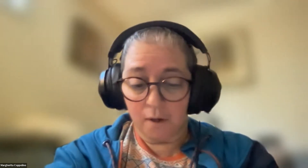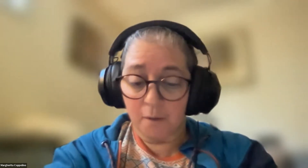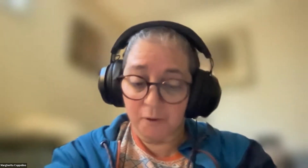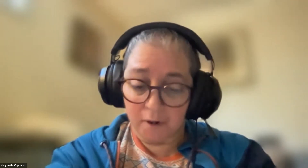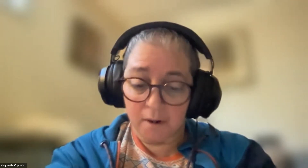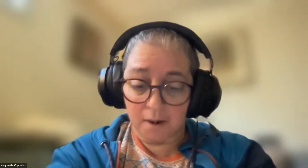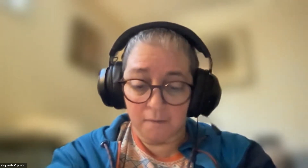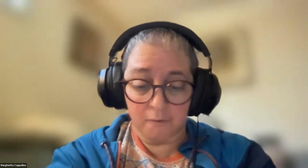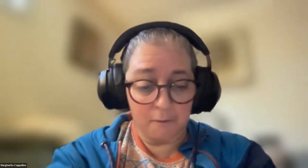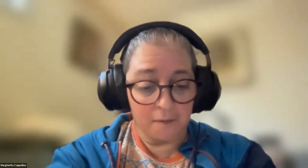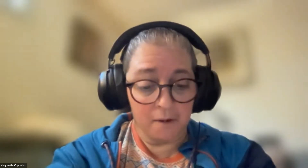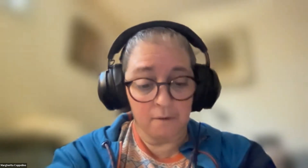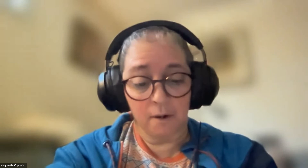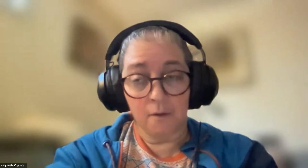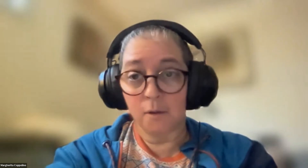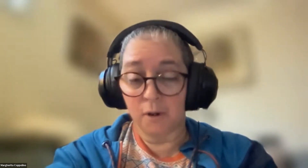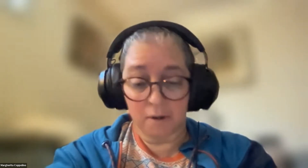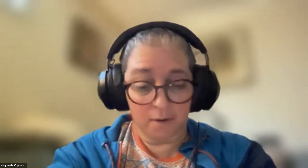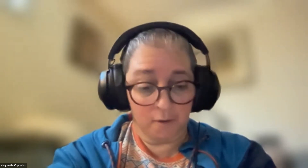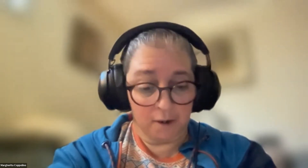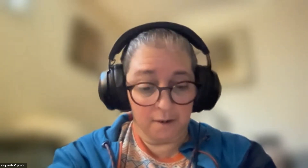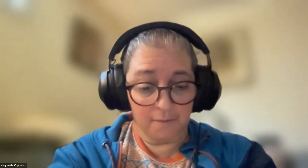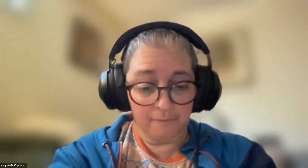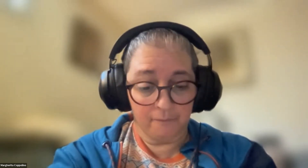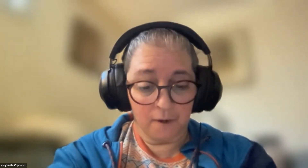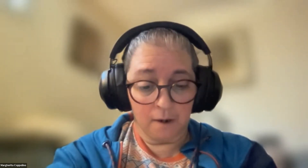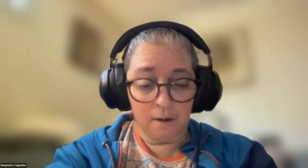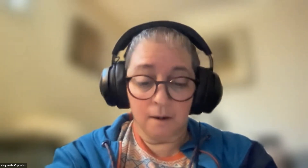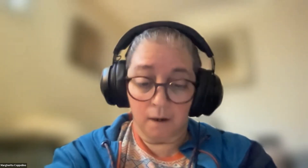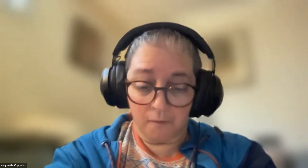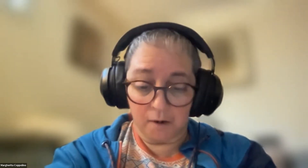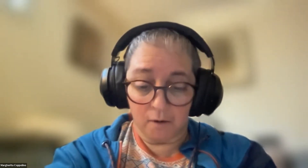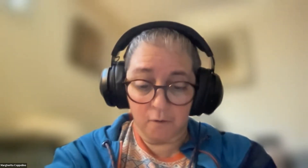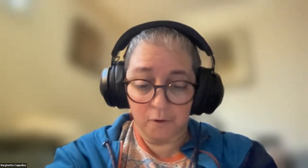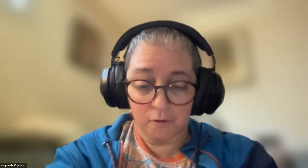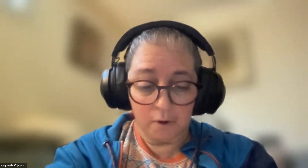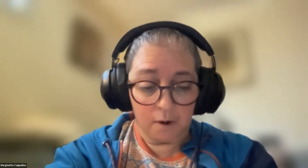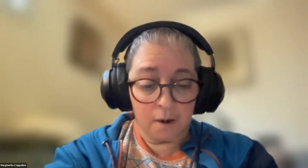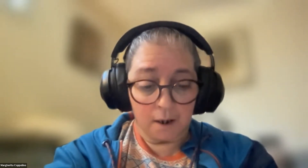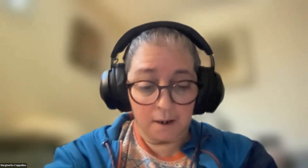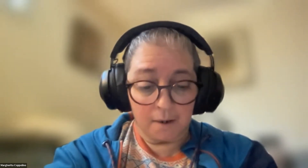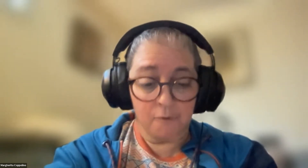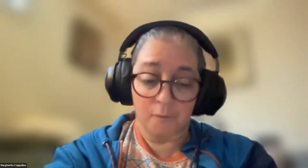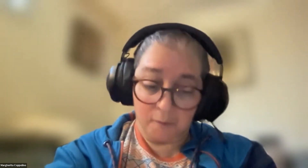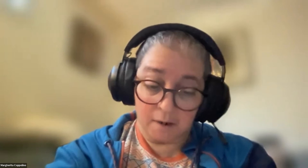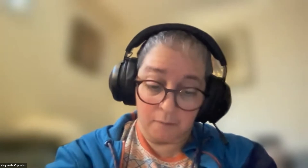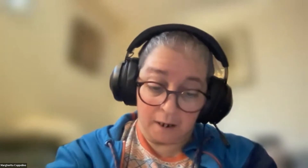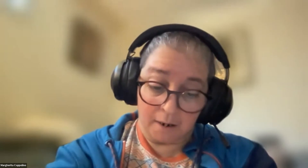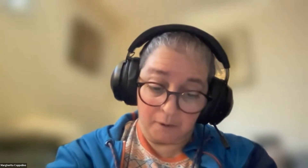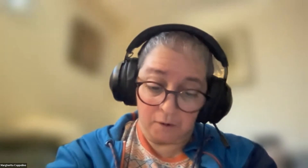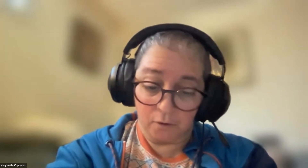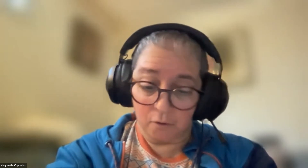issues that prevented him from having the ability to eat. Living in hospital can have